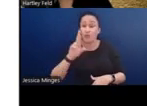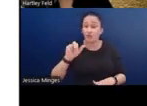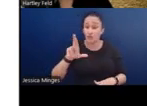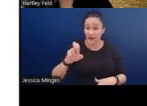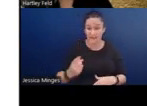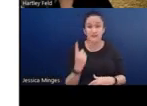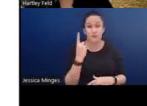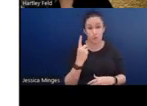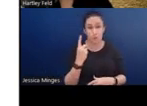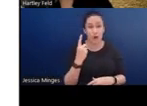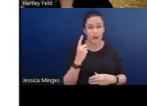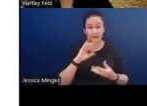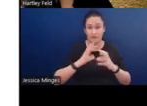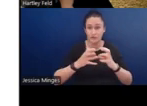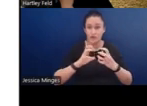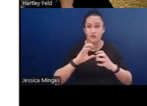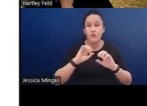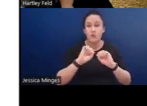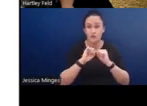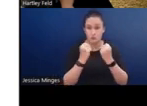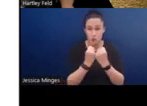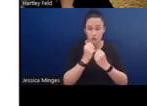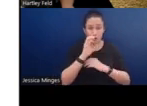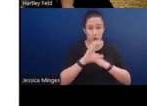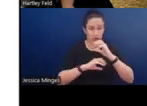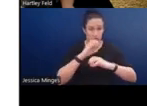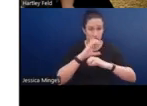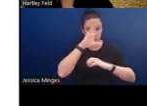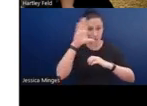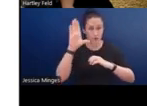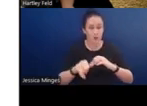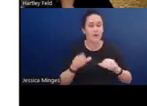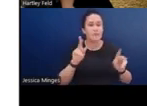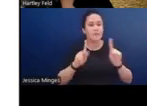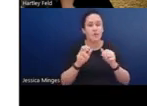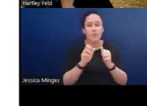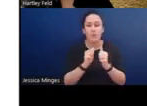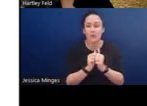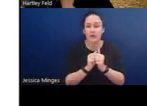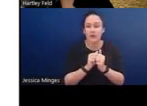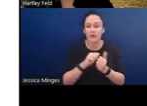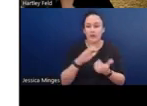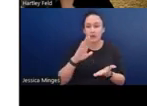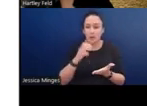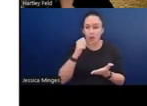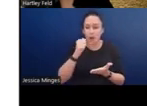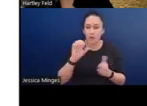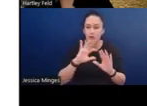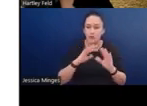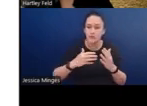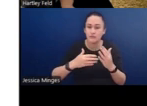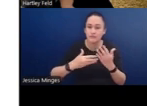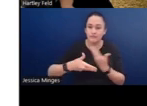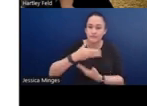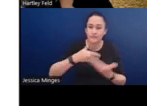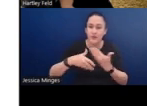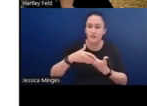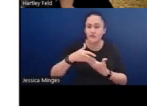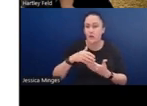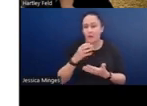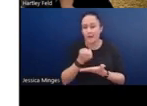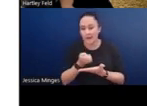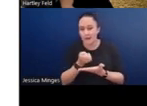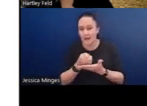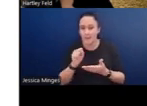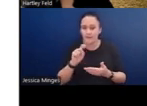social constructs. We also know that people with low socioeconomic status are more impacted by a lot of this